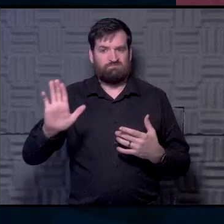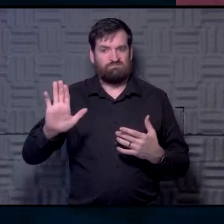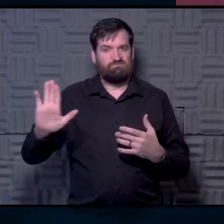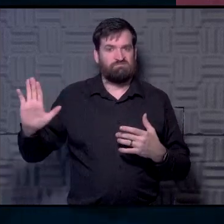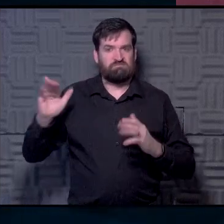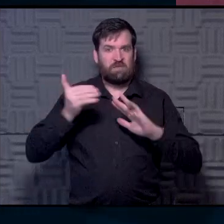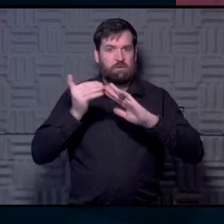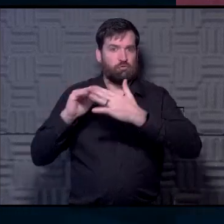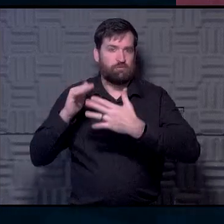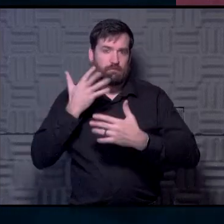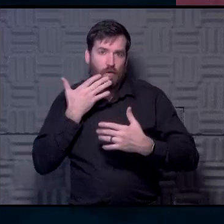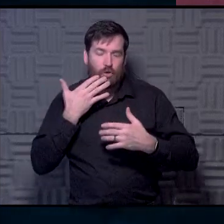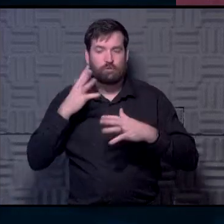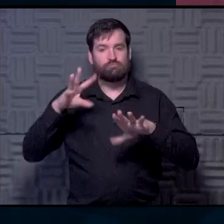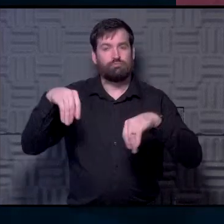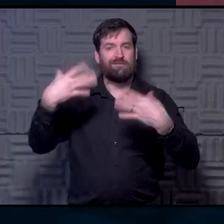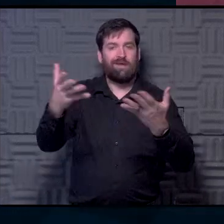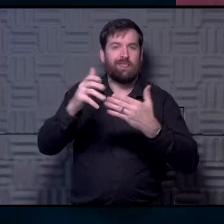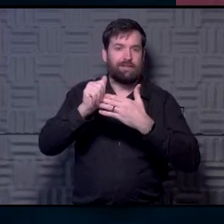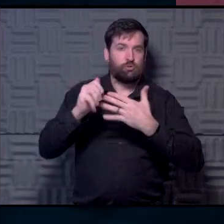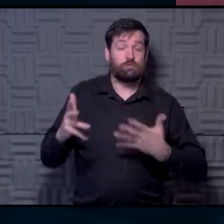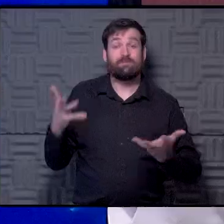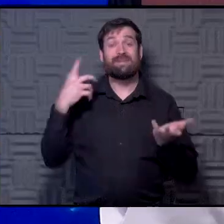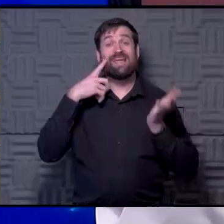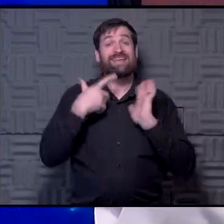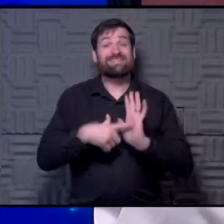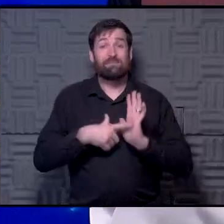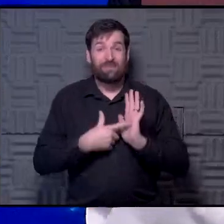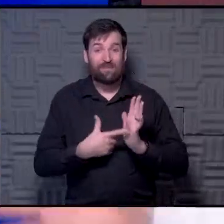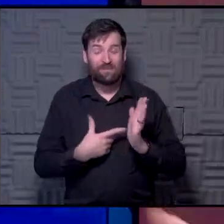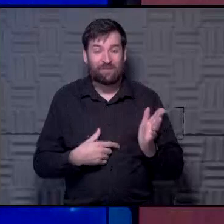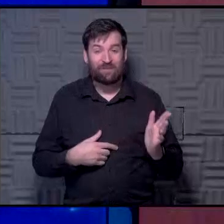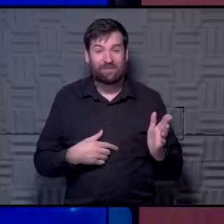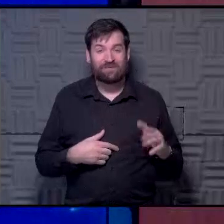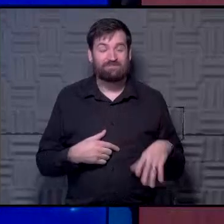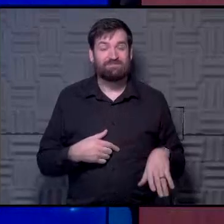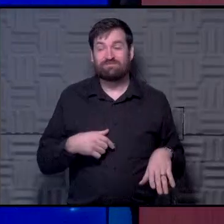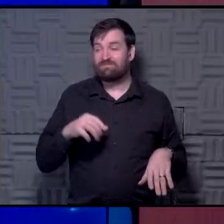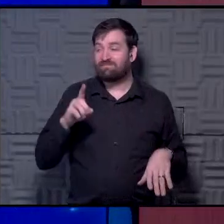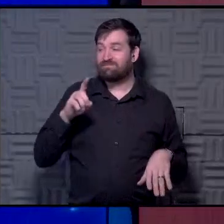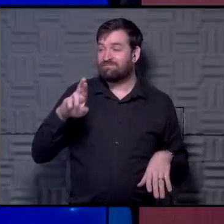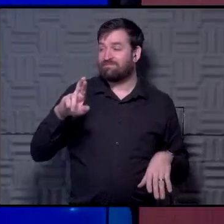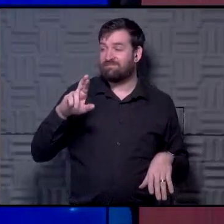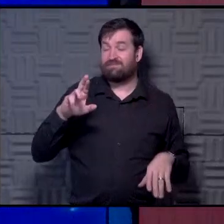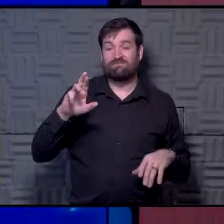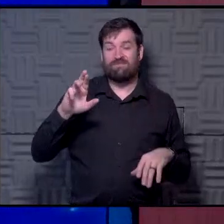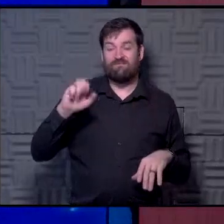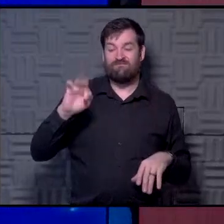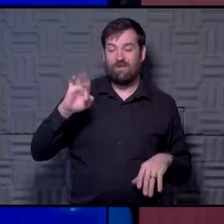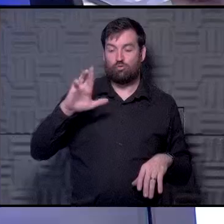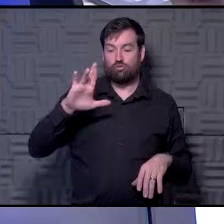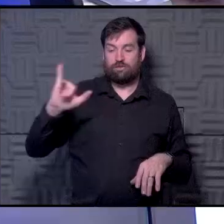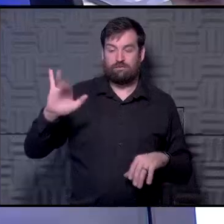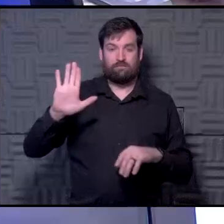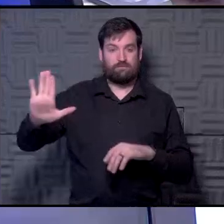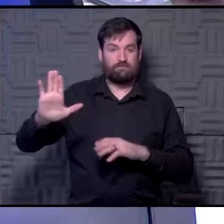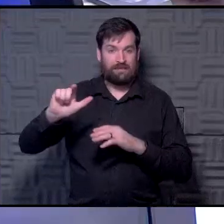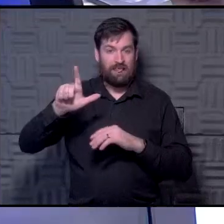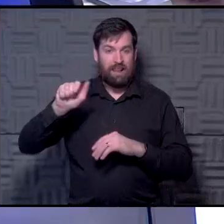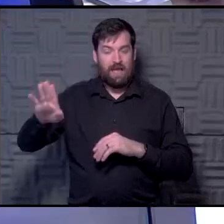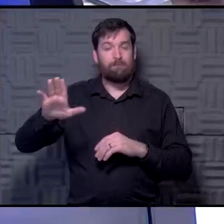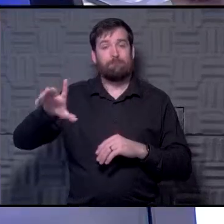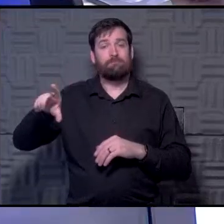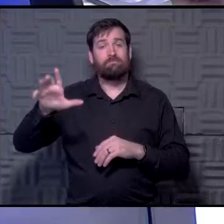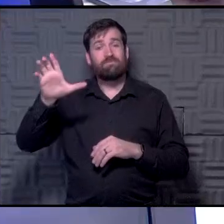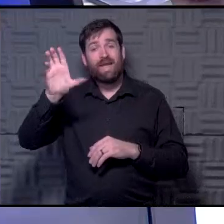of color and who provide that leadership. And for example, headed somewhere, Fauci's lab, the head of Fauci's lab, is an African-American woman